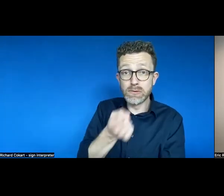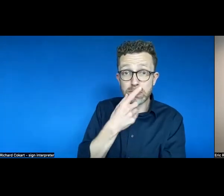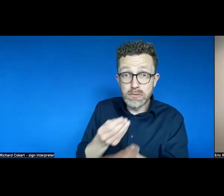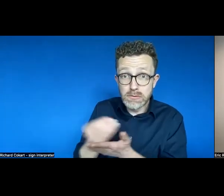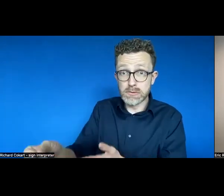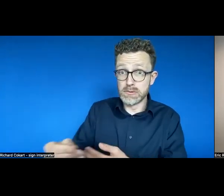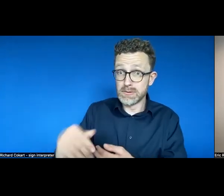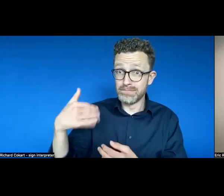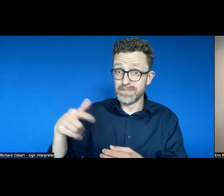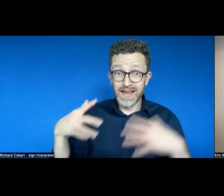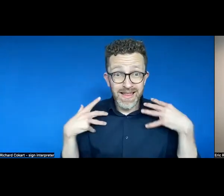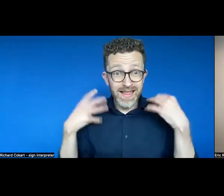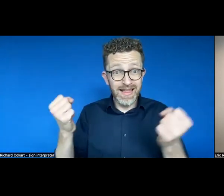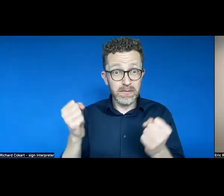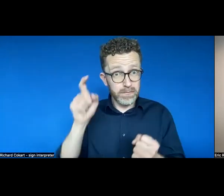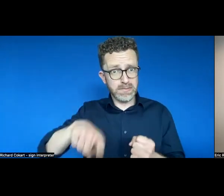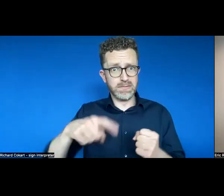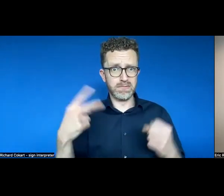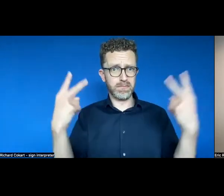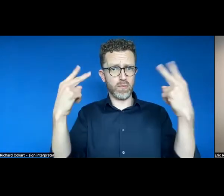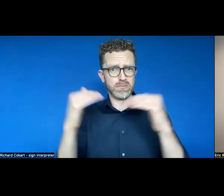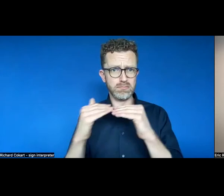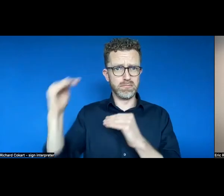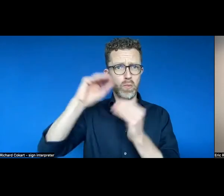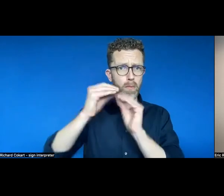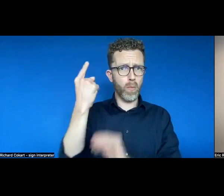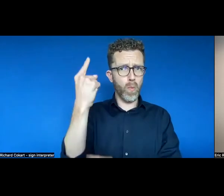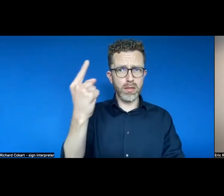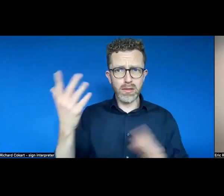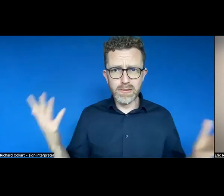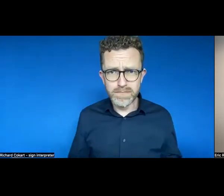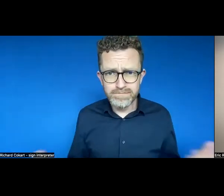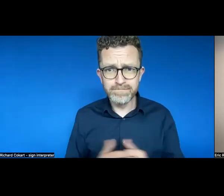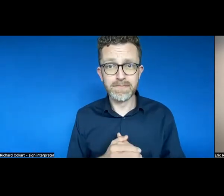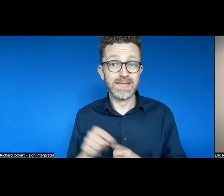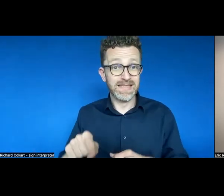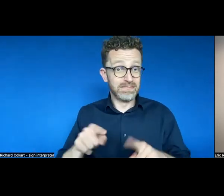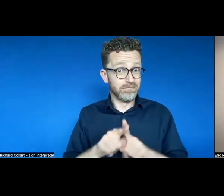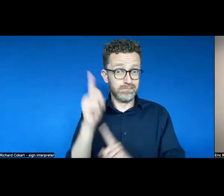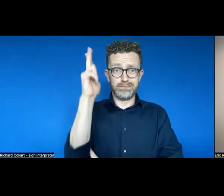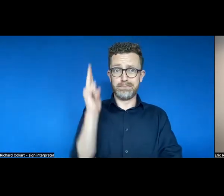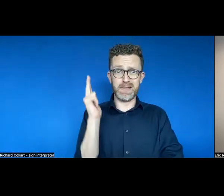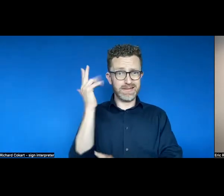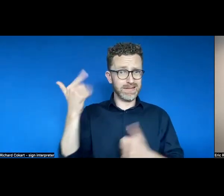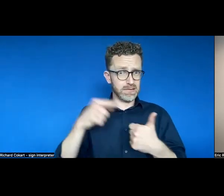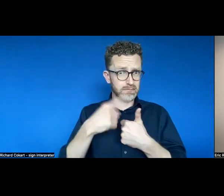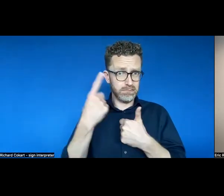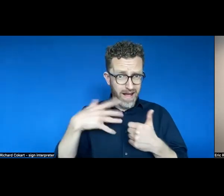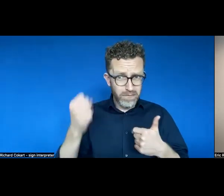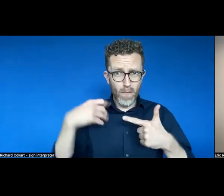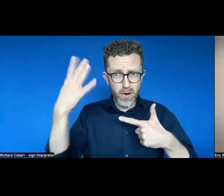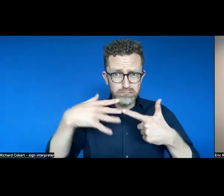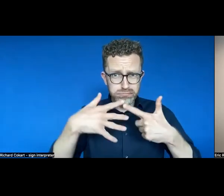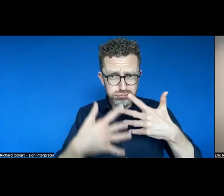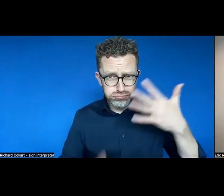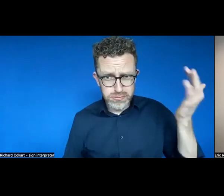and we need to see a political commitment. What we need to see right now is a political commitment from the government of